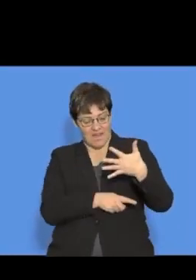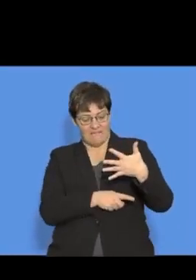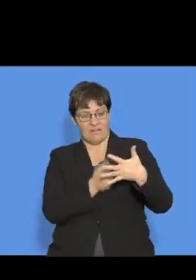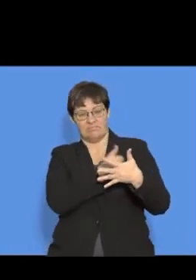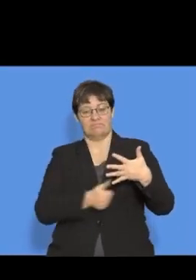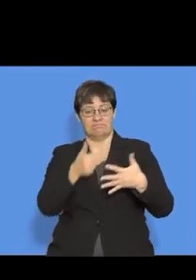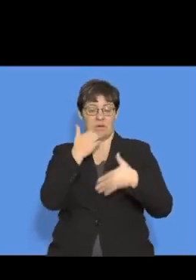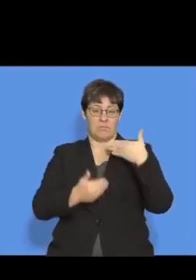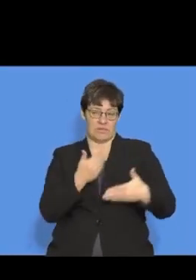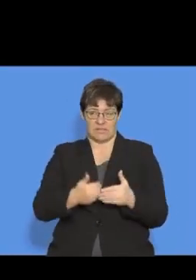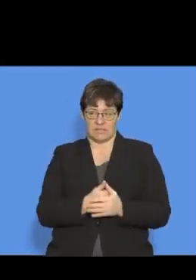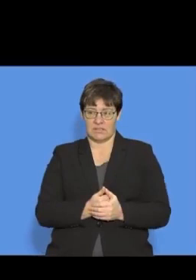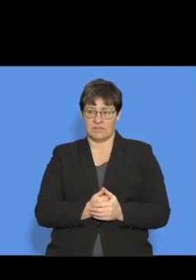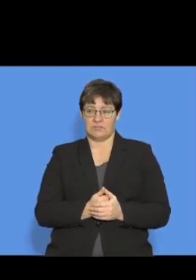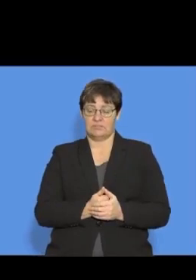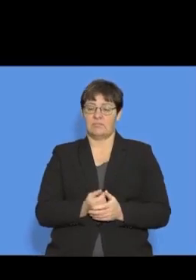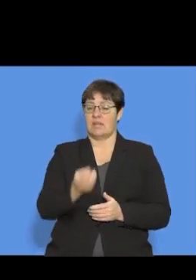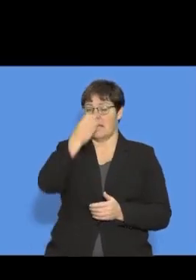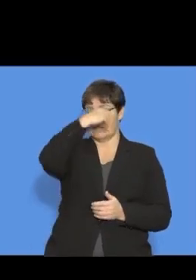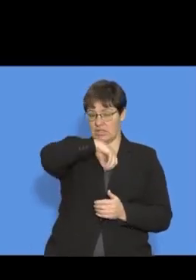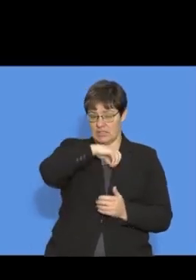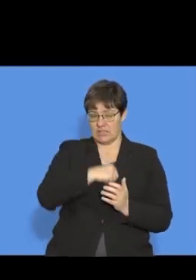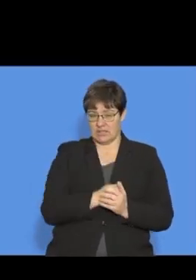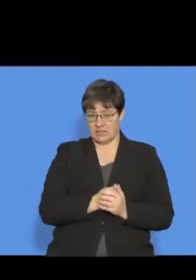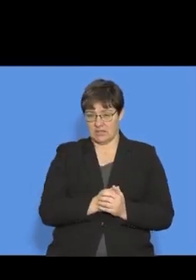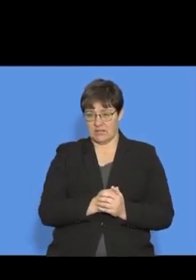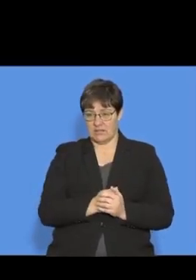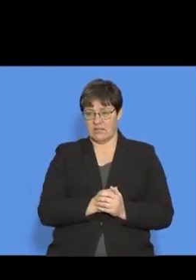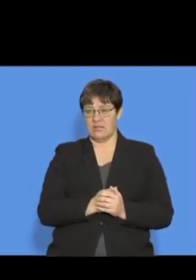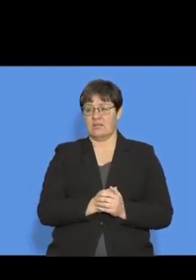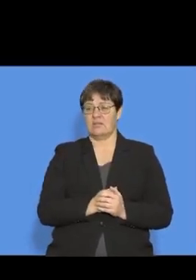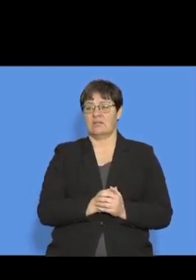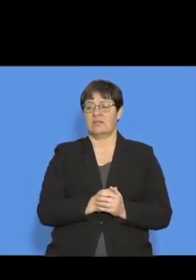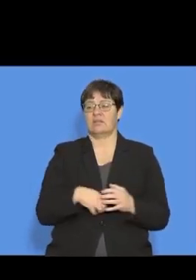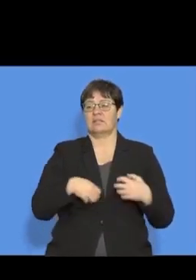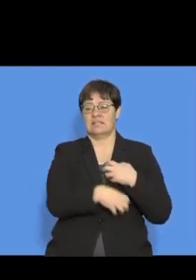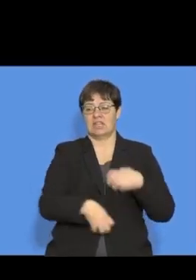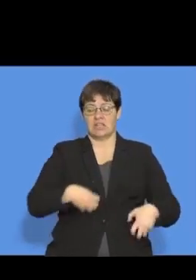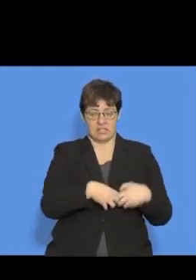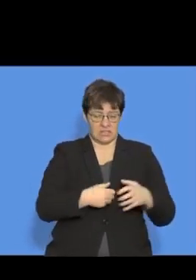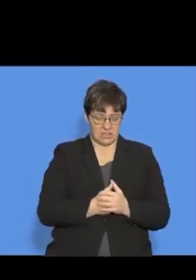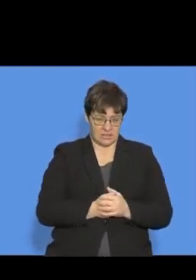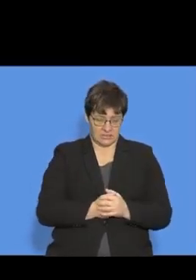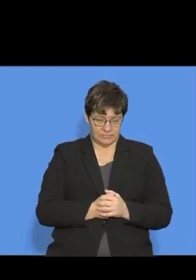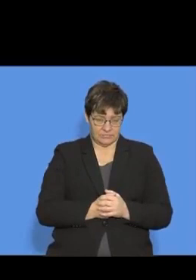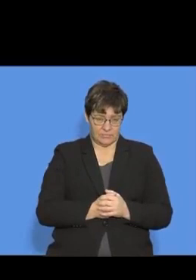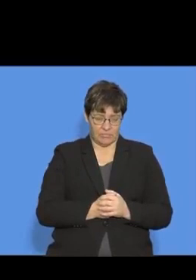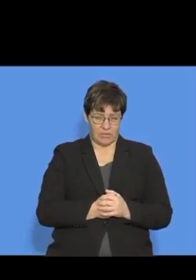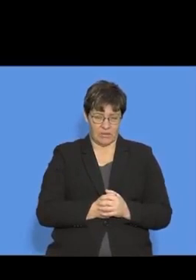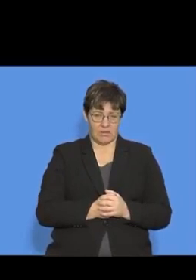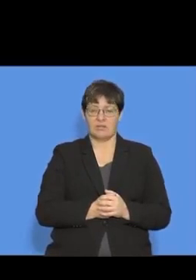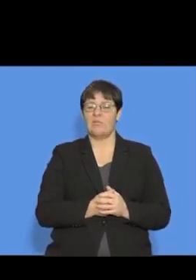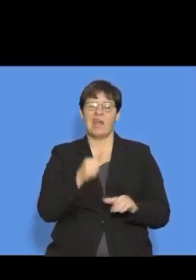major processes. The process of ingestion, which is taking in the food, digesting the food, which would be both